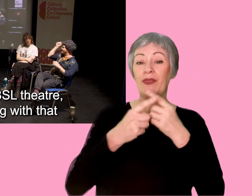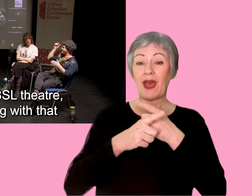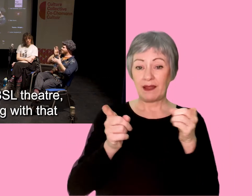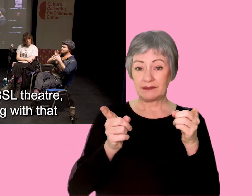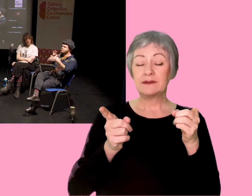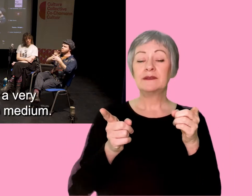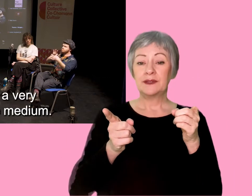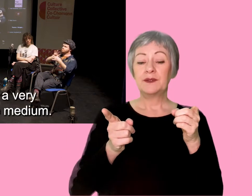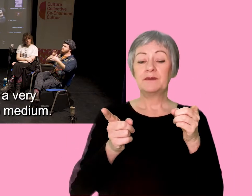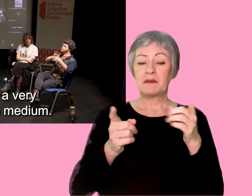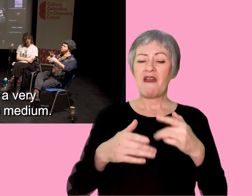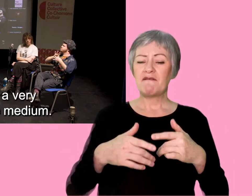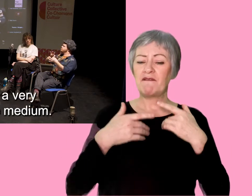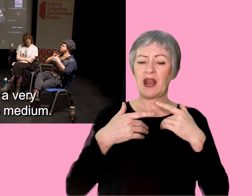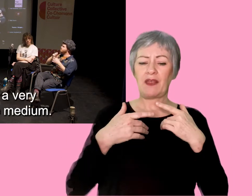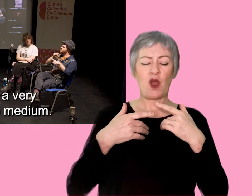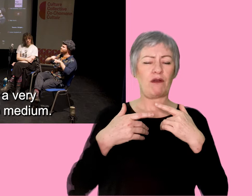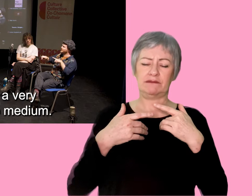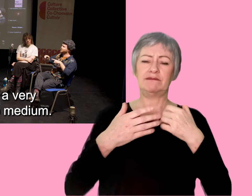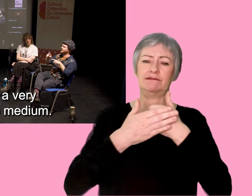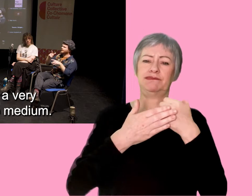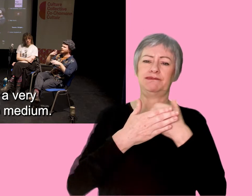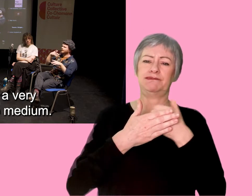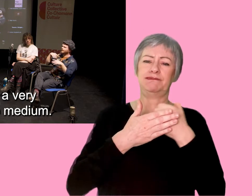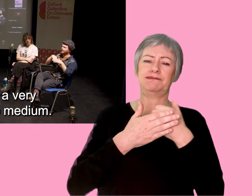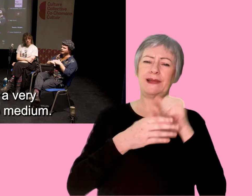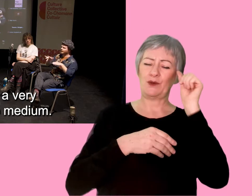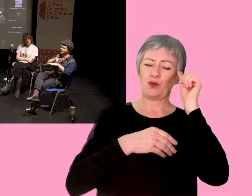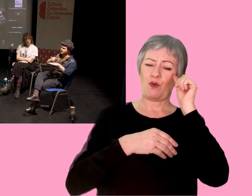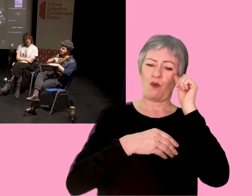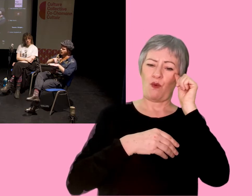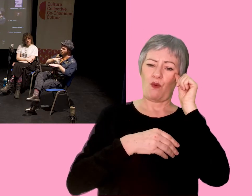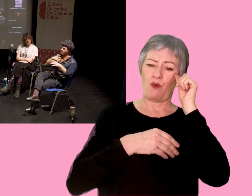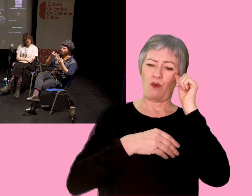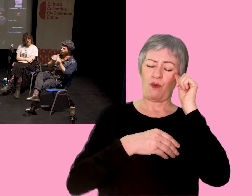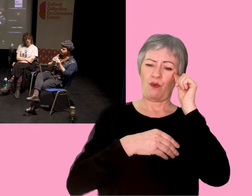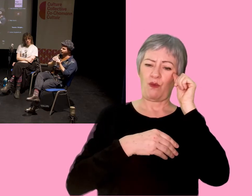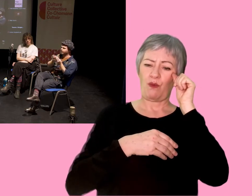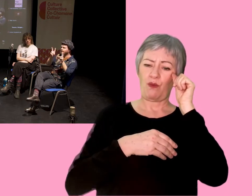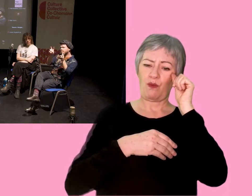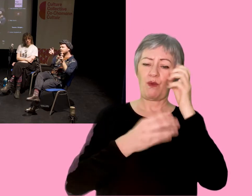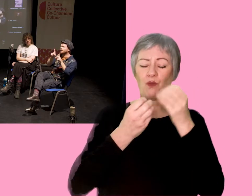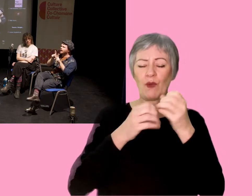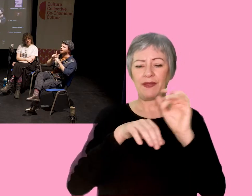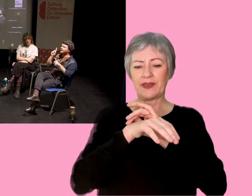with that feel that they're on a very familiar footing with the medium.